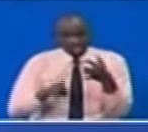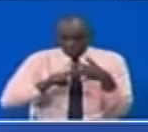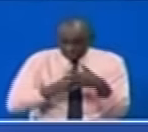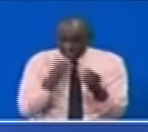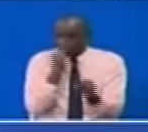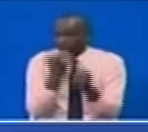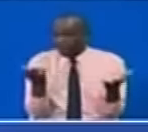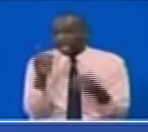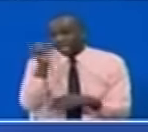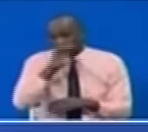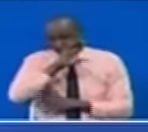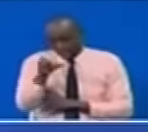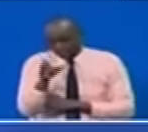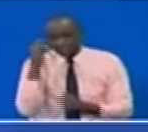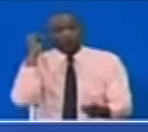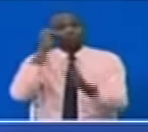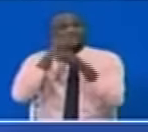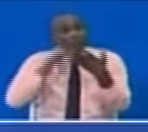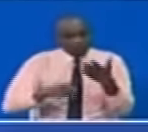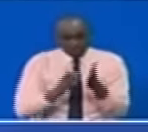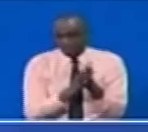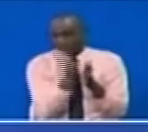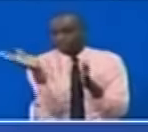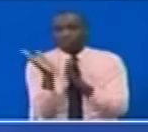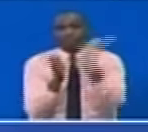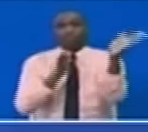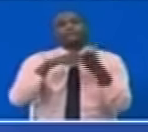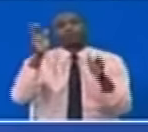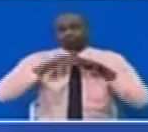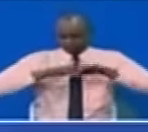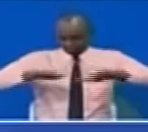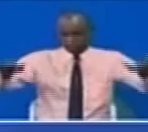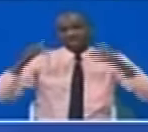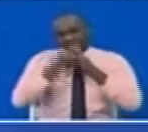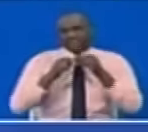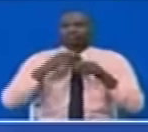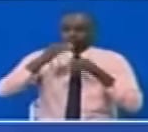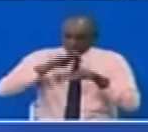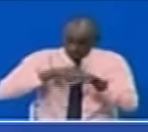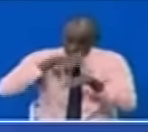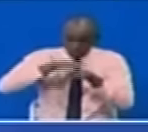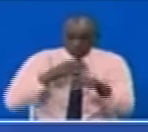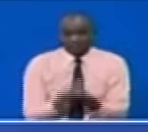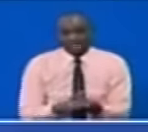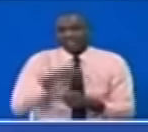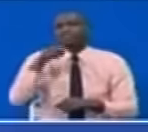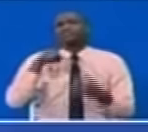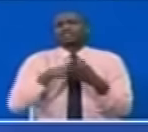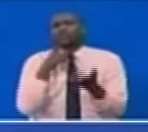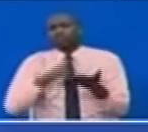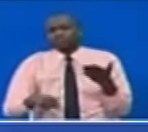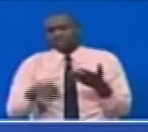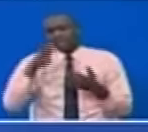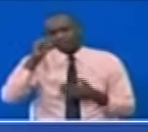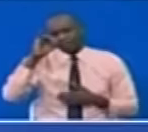operations in Nairobi County with an objective of expanding across the country with time. Other institutions licensed to operate as